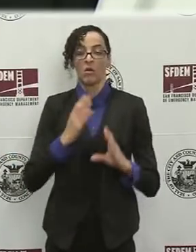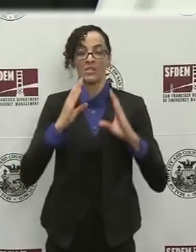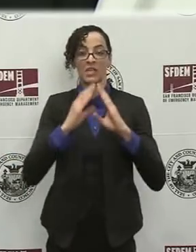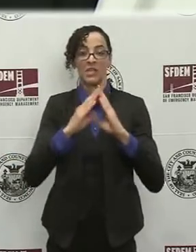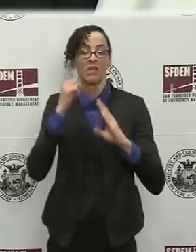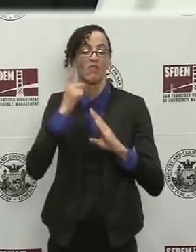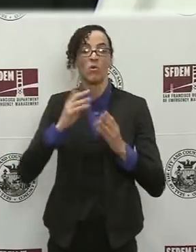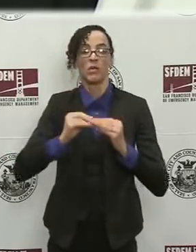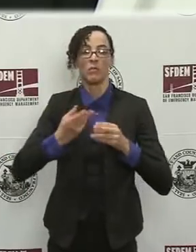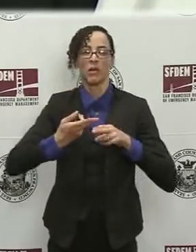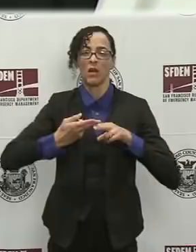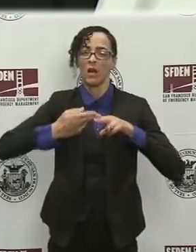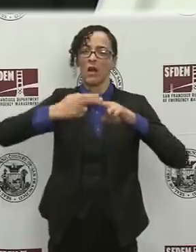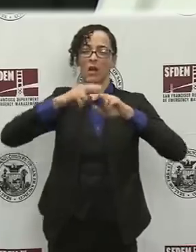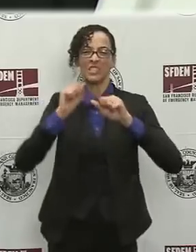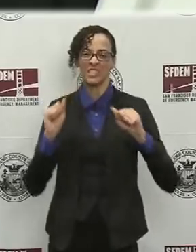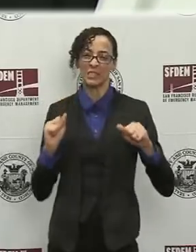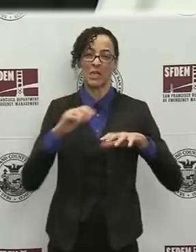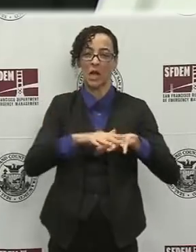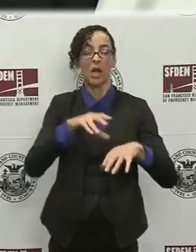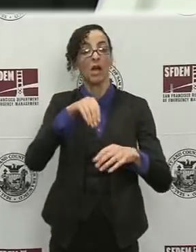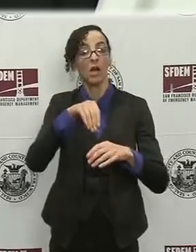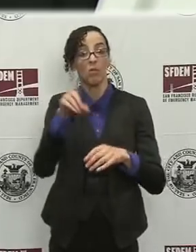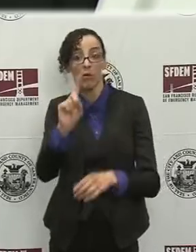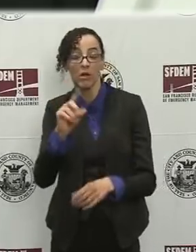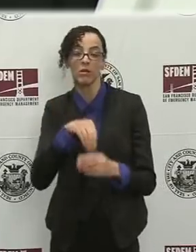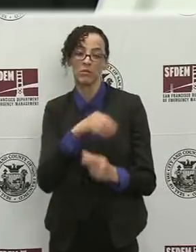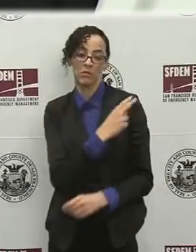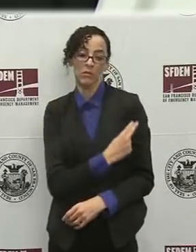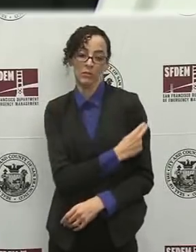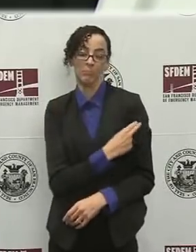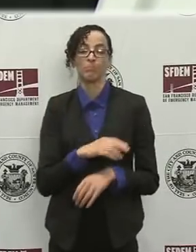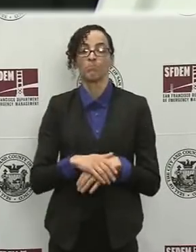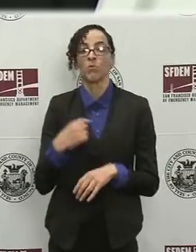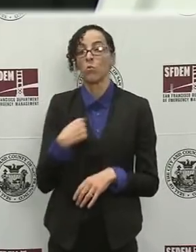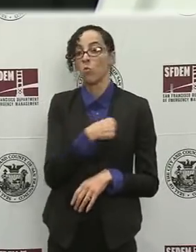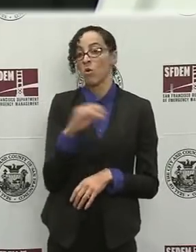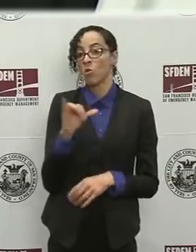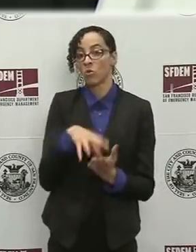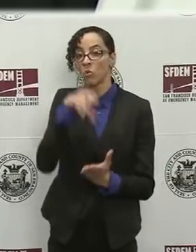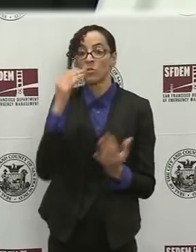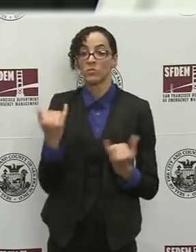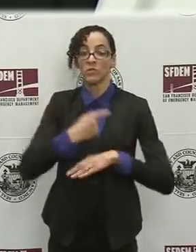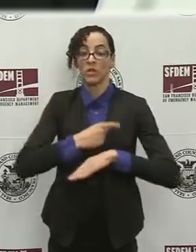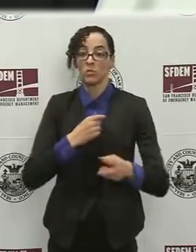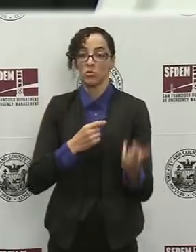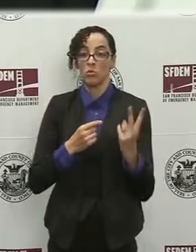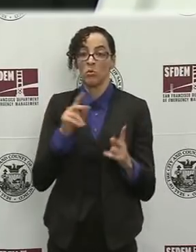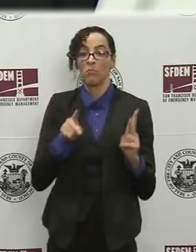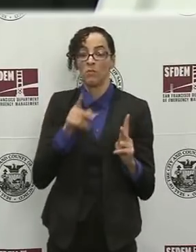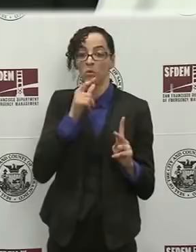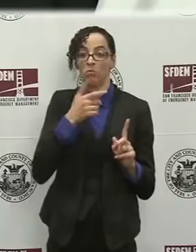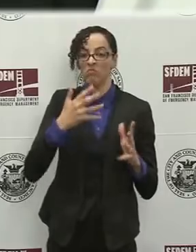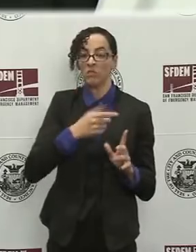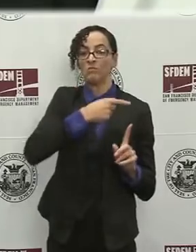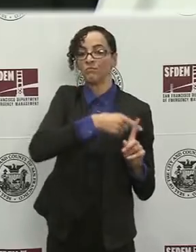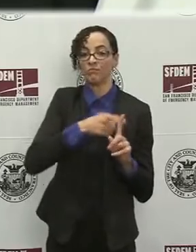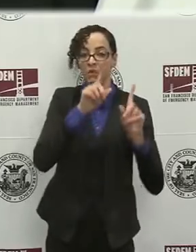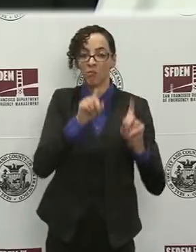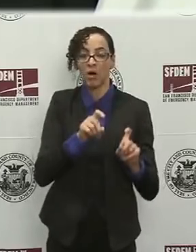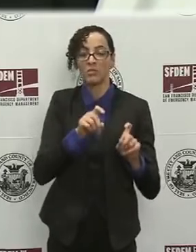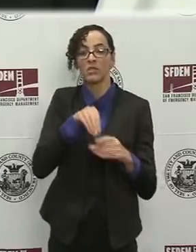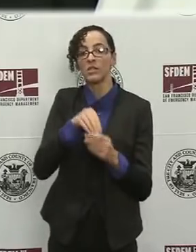our hospitals. We also learned today that 2 individuals who tested positive for COVID-19 at MSC